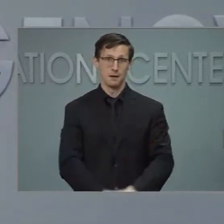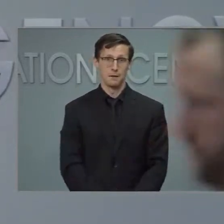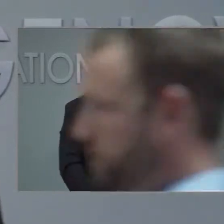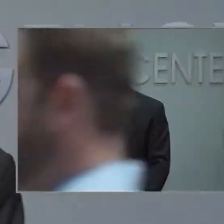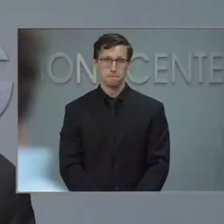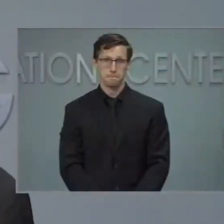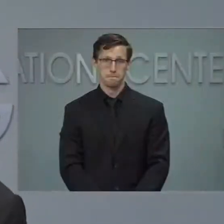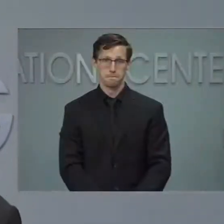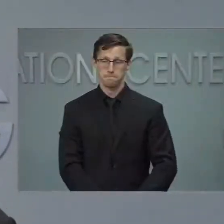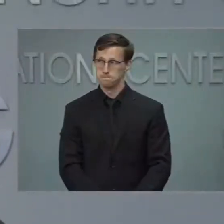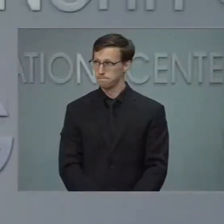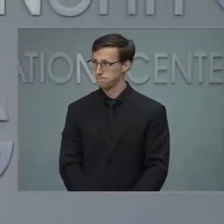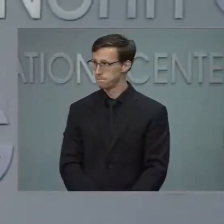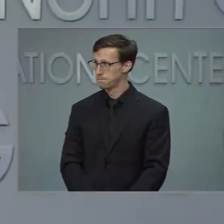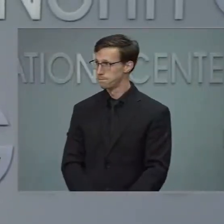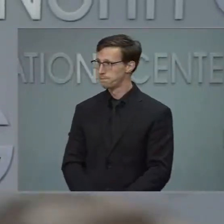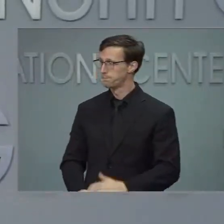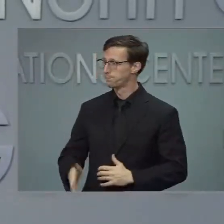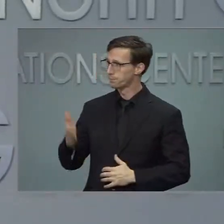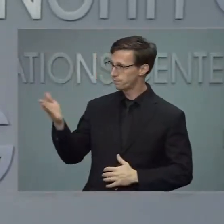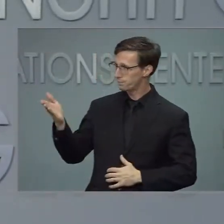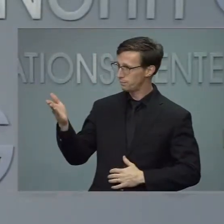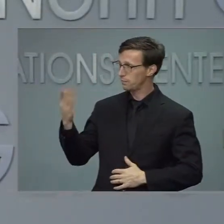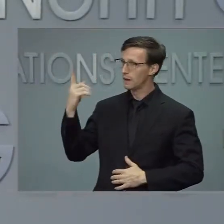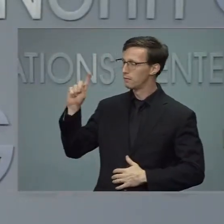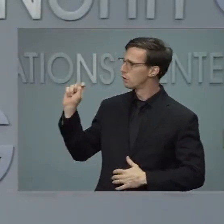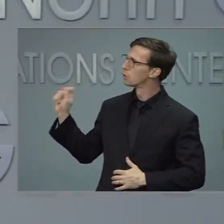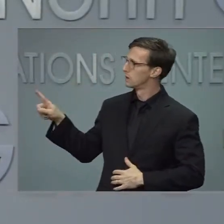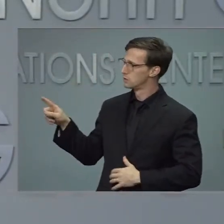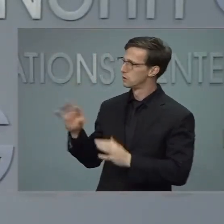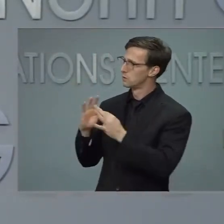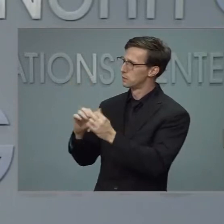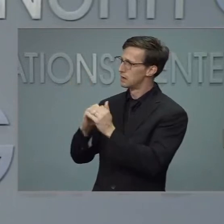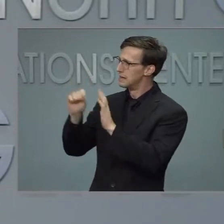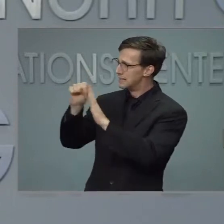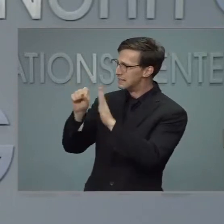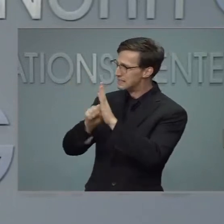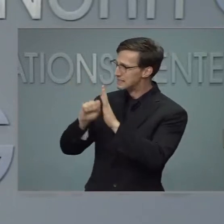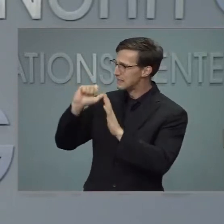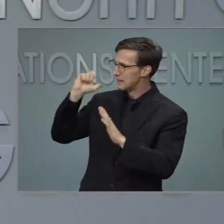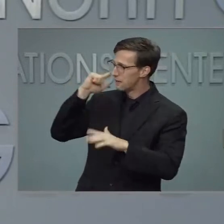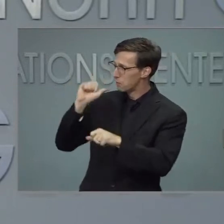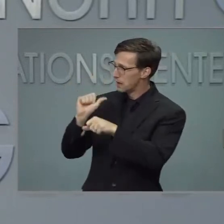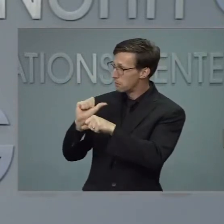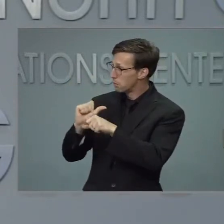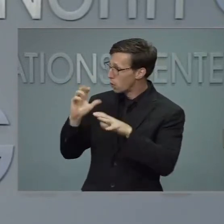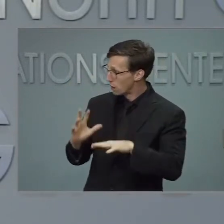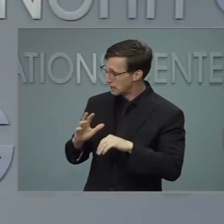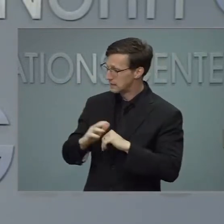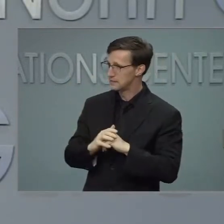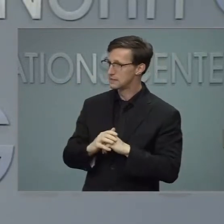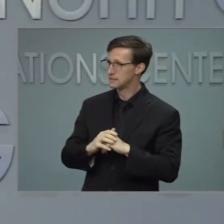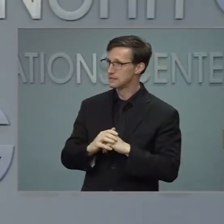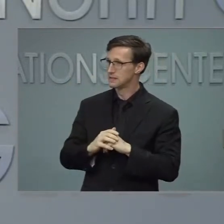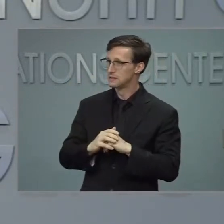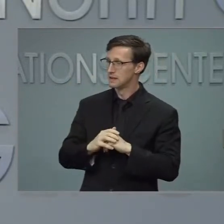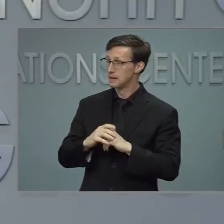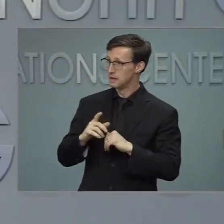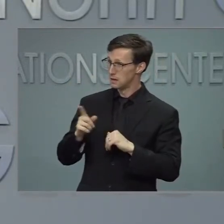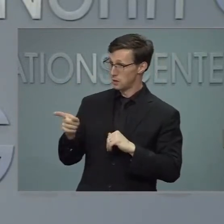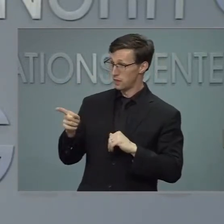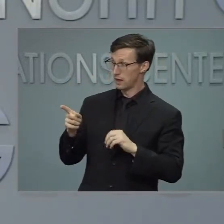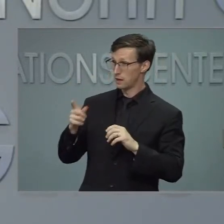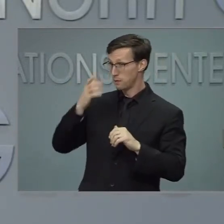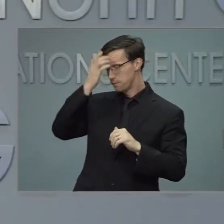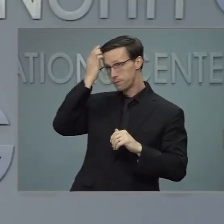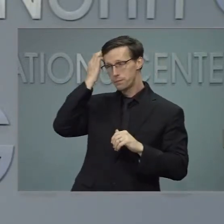Yes, sir. I had a question first related to for the state government employees. How long do they have until they need to get vaccinated or to start doing the regular